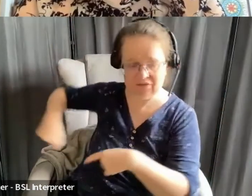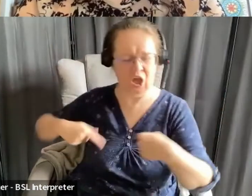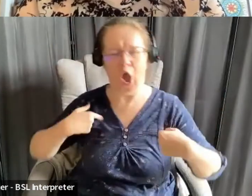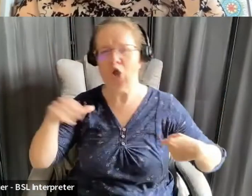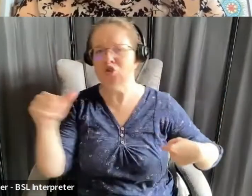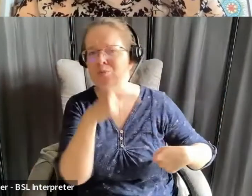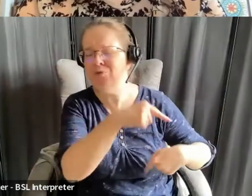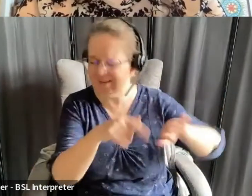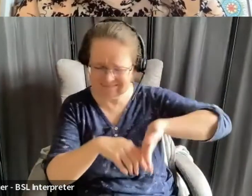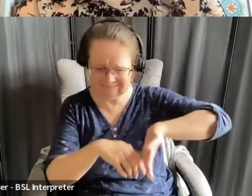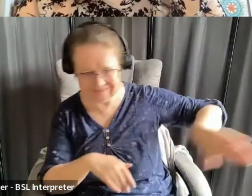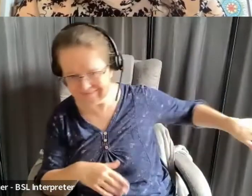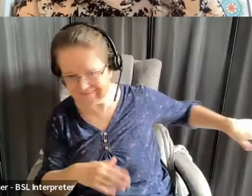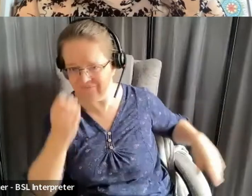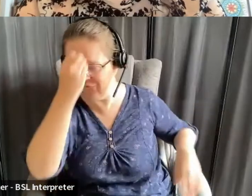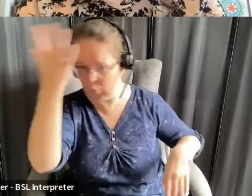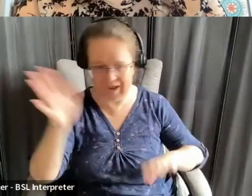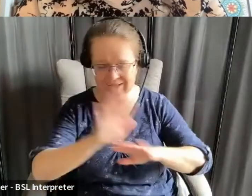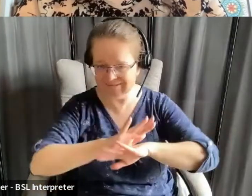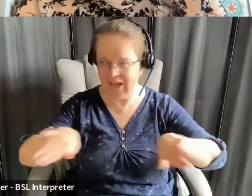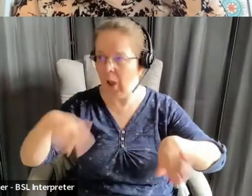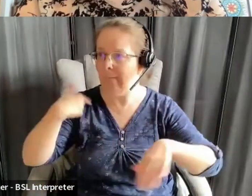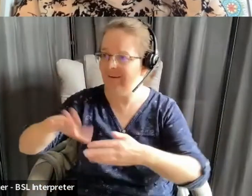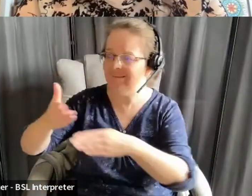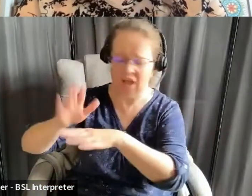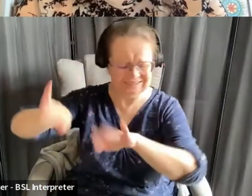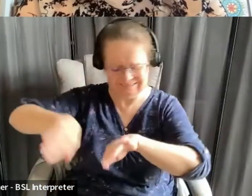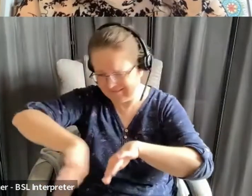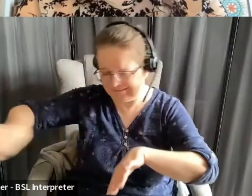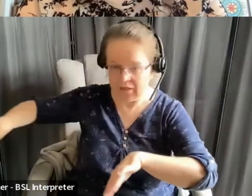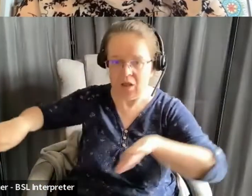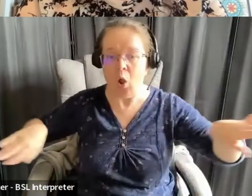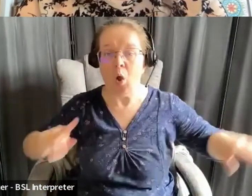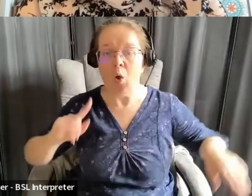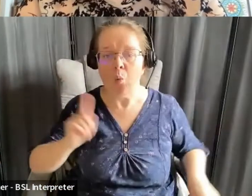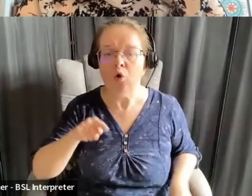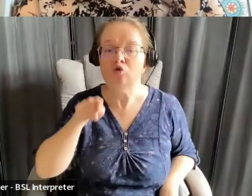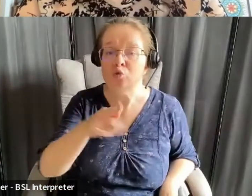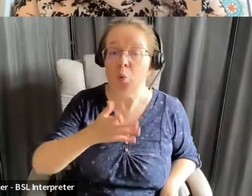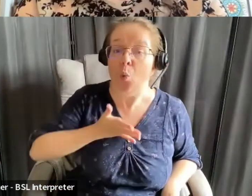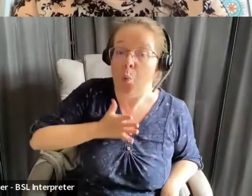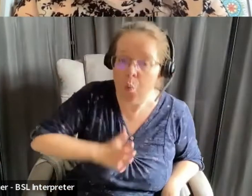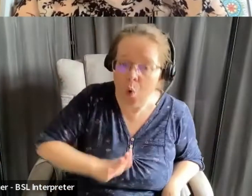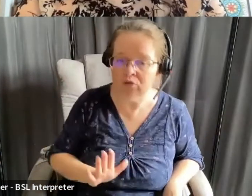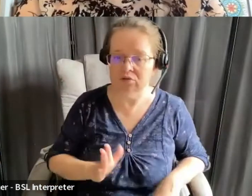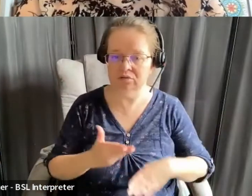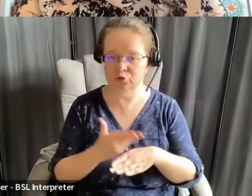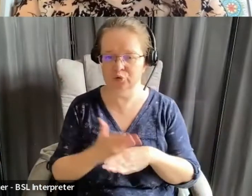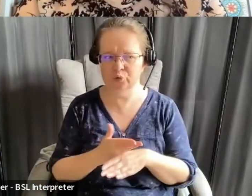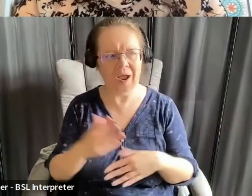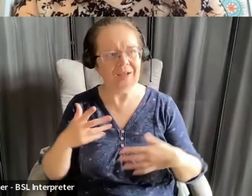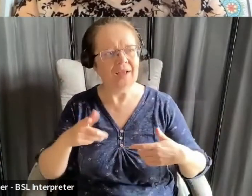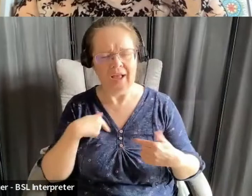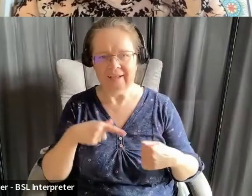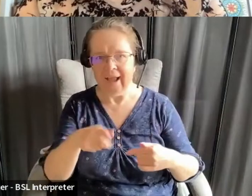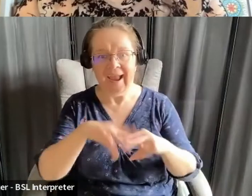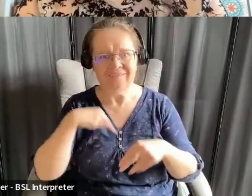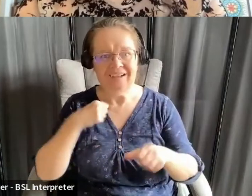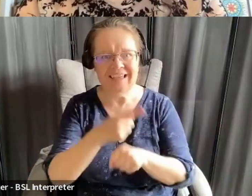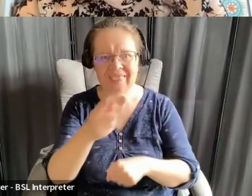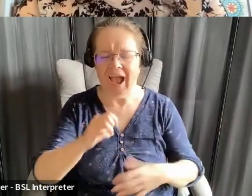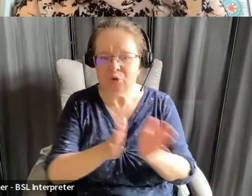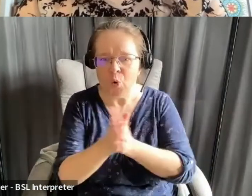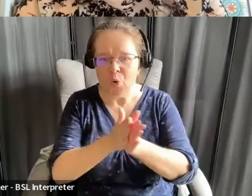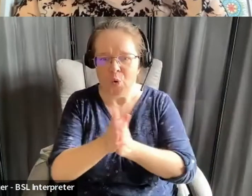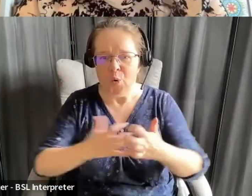should be doing, forget what you think you have done. What would you like to do? And what would really excite you to go